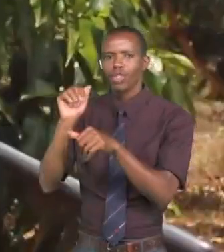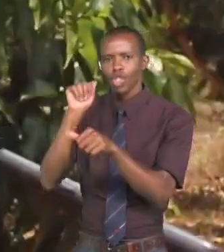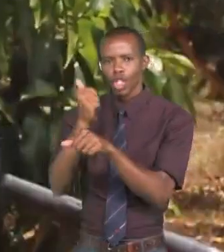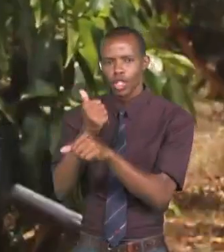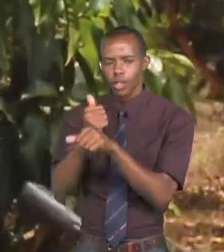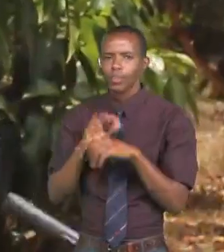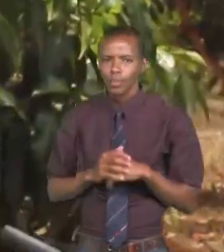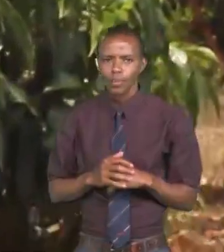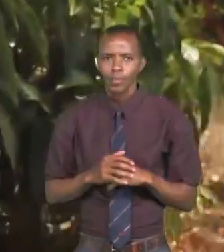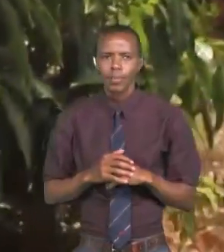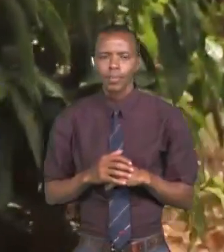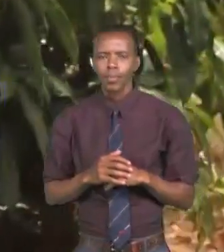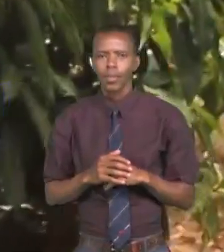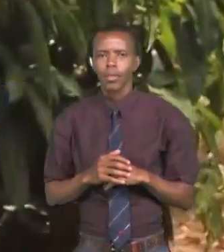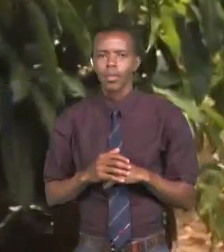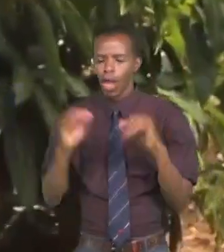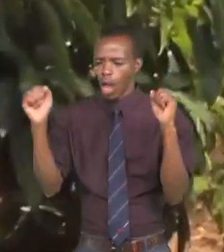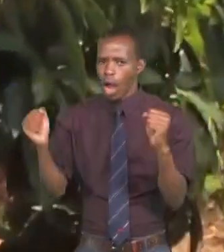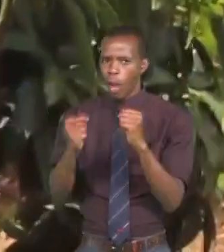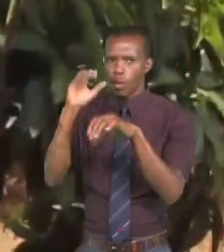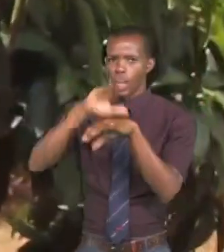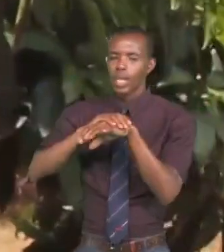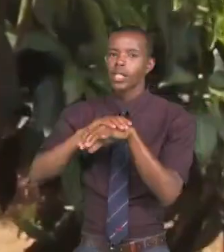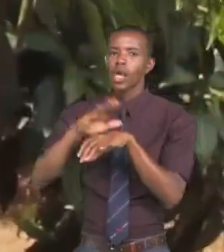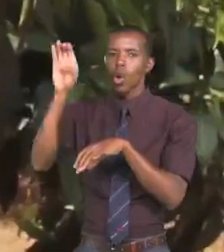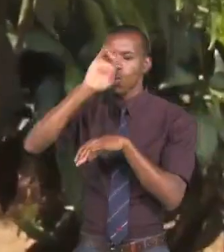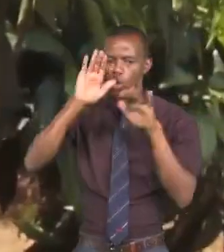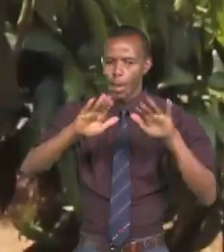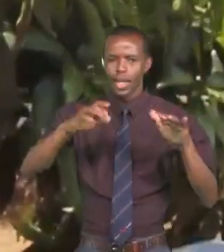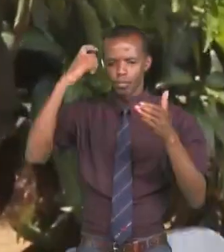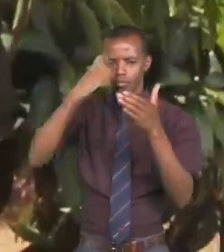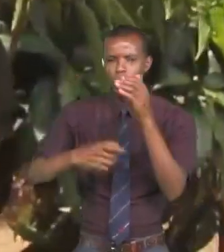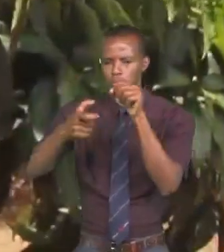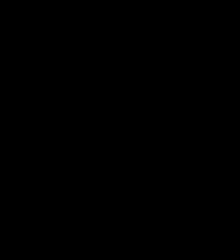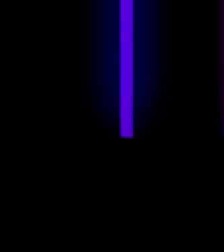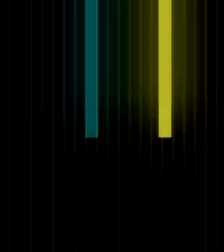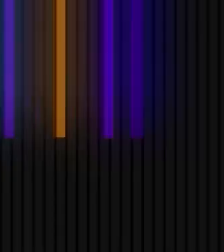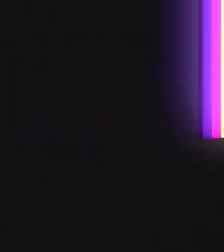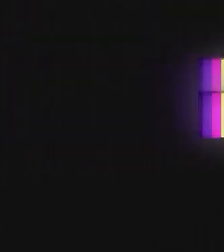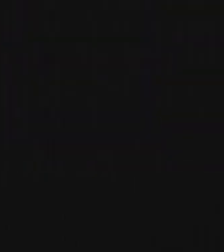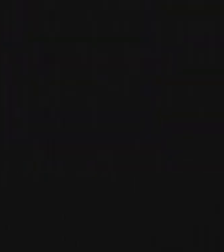Kwa hivyo tukipata hiyo ya Europe, the price will go high.